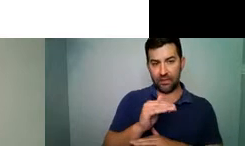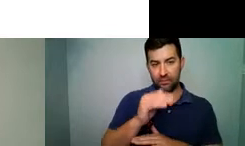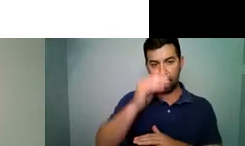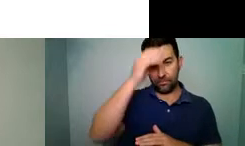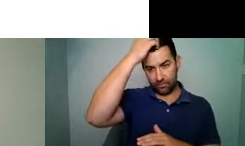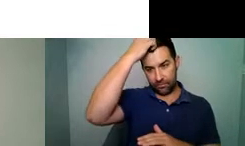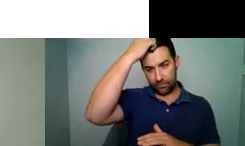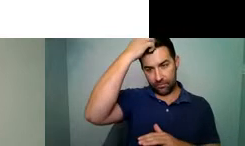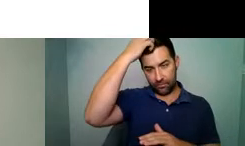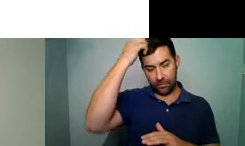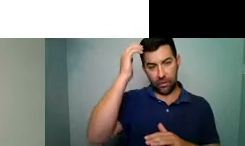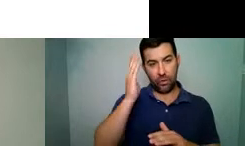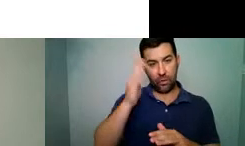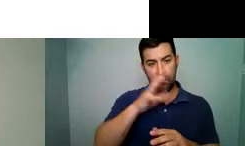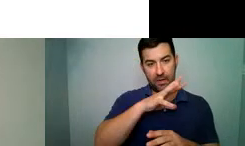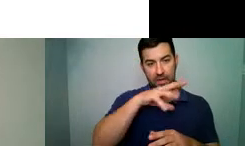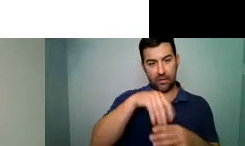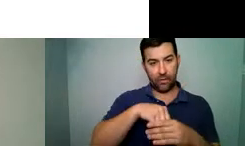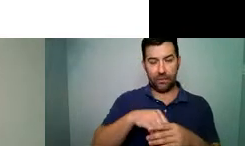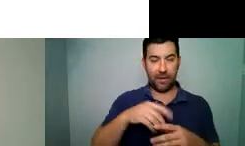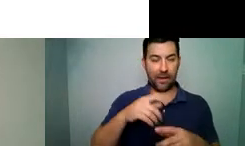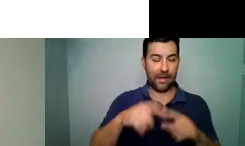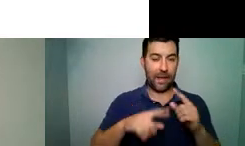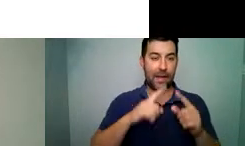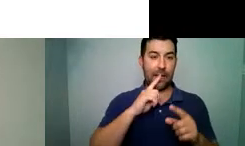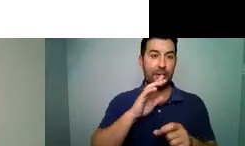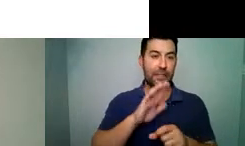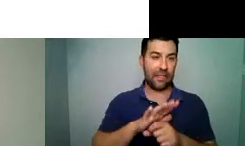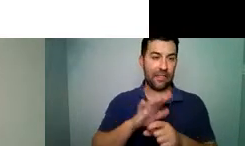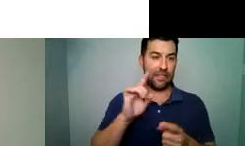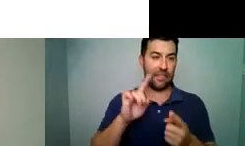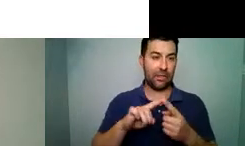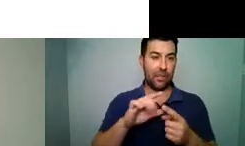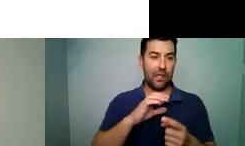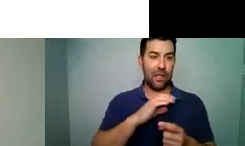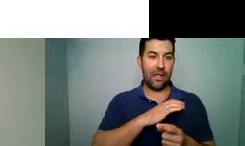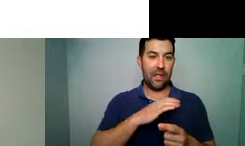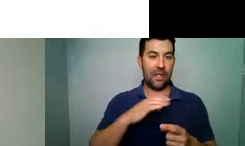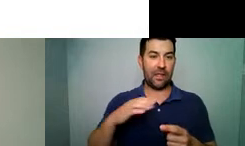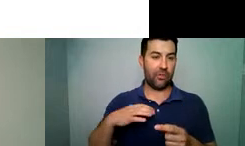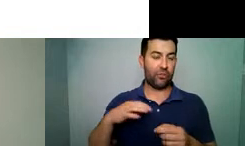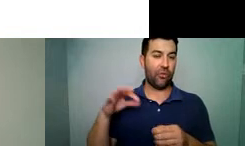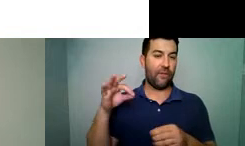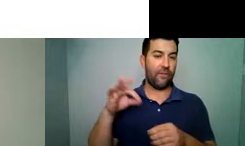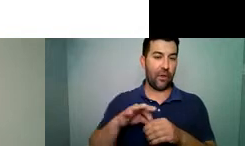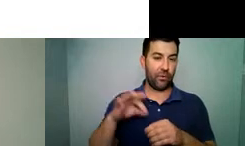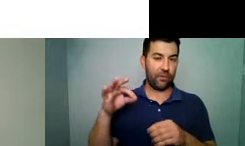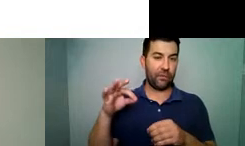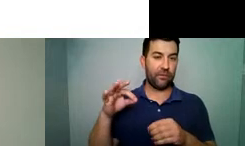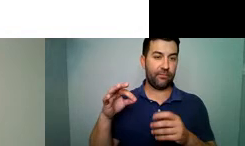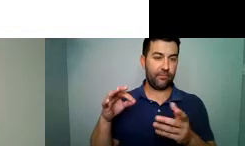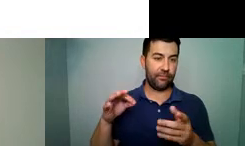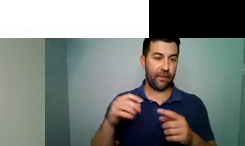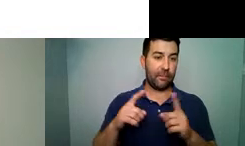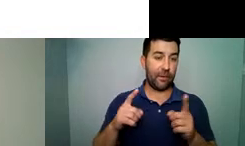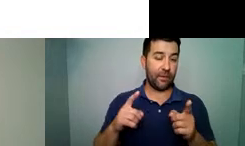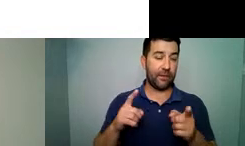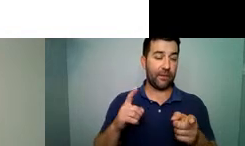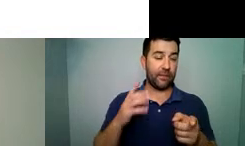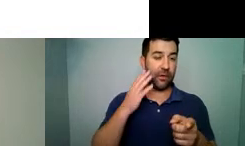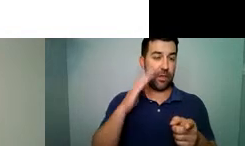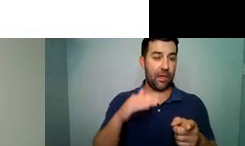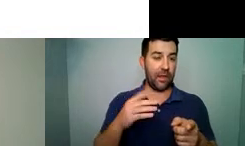be included in that. I can't guarantee anything until council officially votes on it. But one of the things